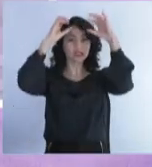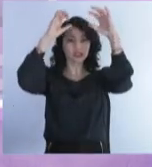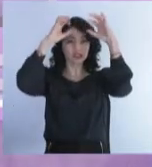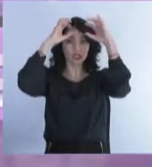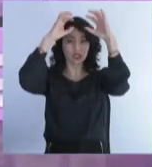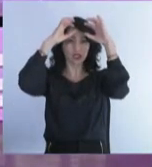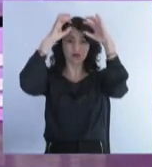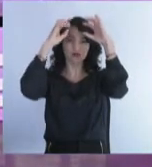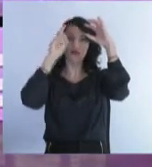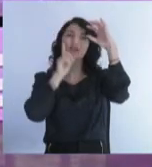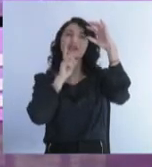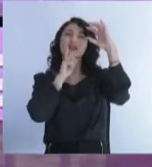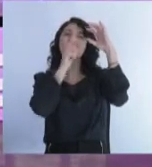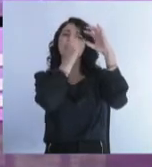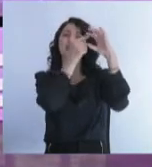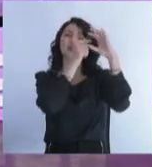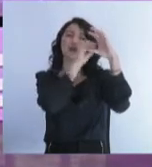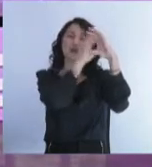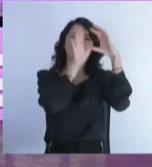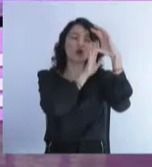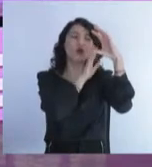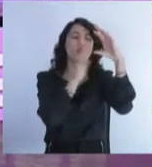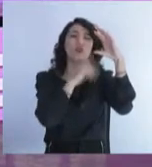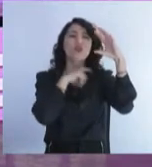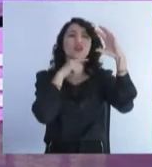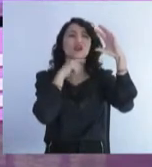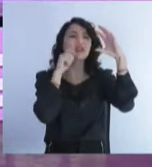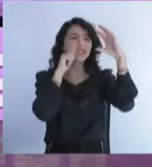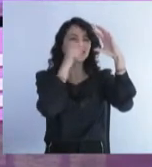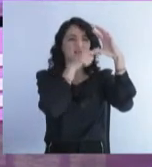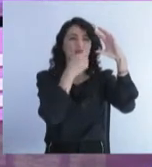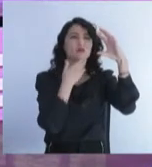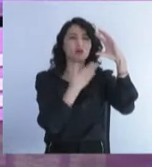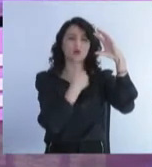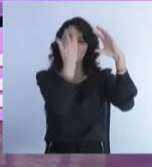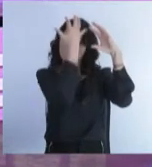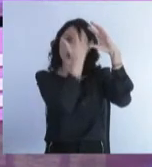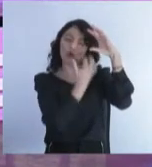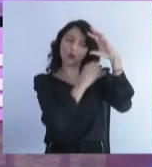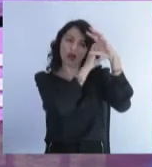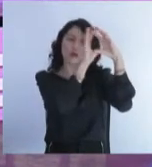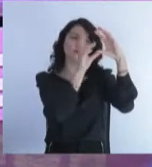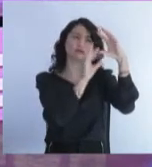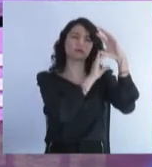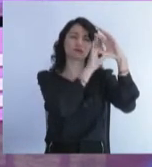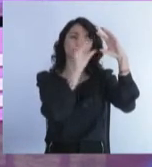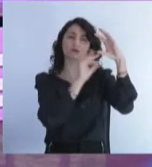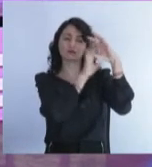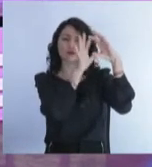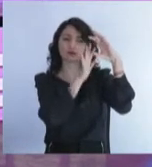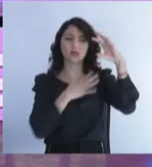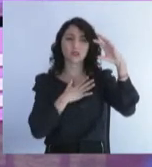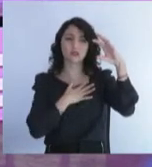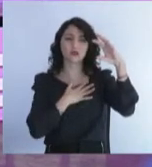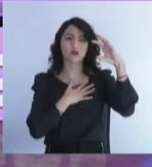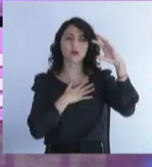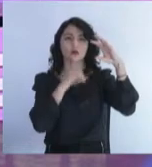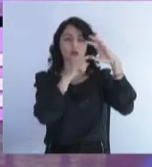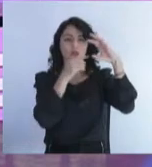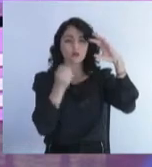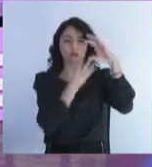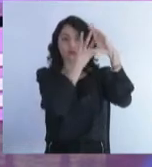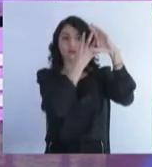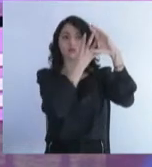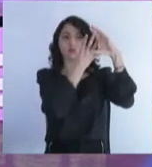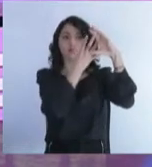that brown part, that's where upset comes from. It's the emotional centers in the middle of the brain. And when it